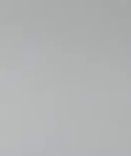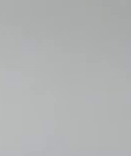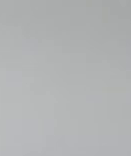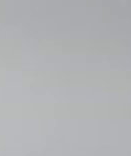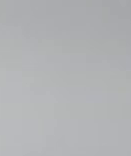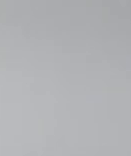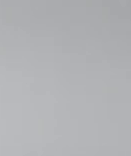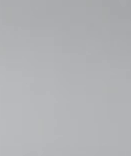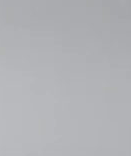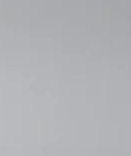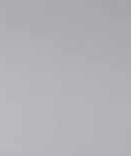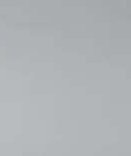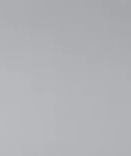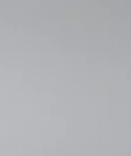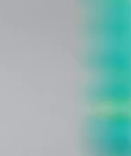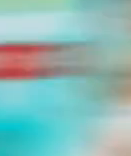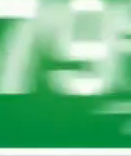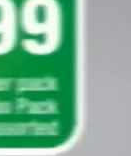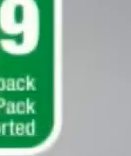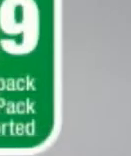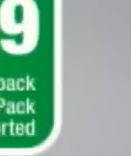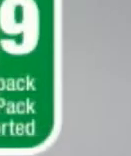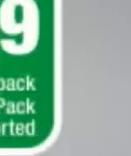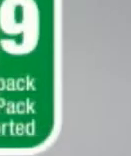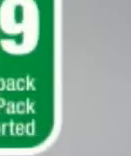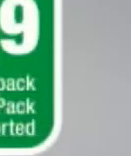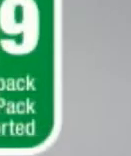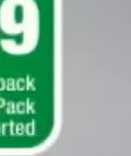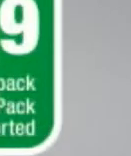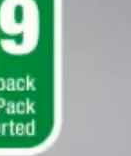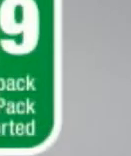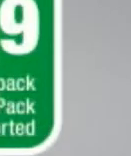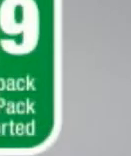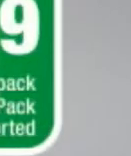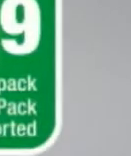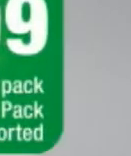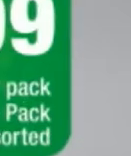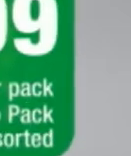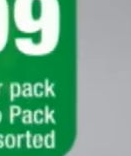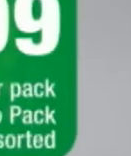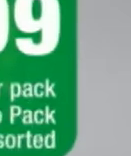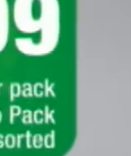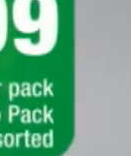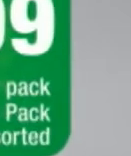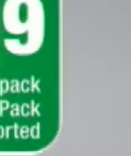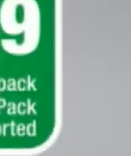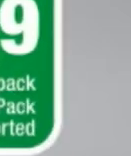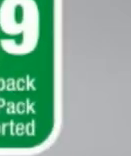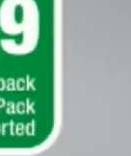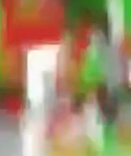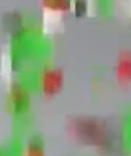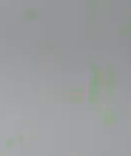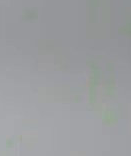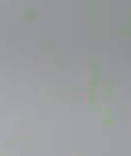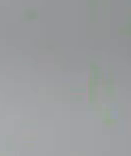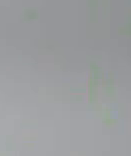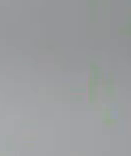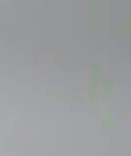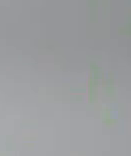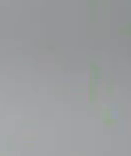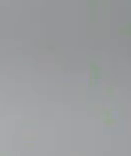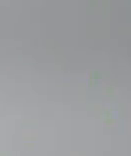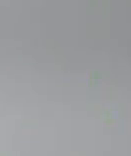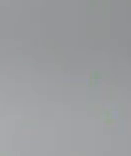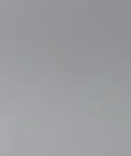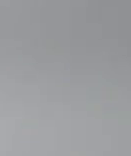Liquid Refill for $18.99 and Pampers Baby Dry Nappies or Nappy Pants Jumbo Pack for $179.99. It's 3 days